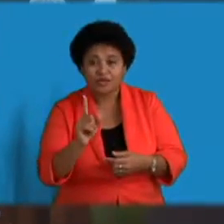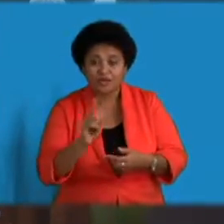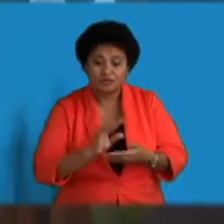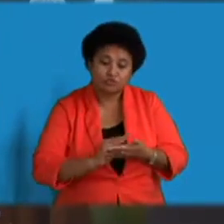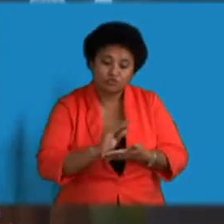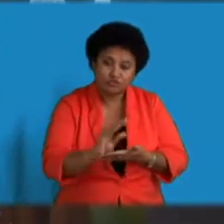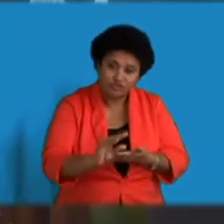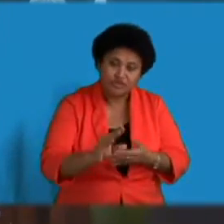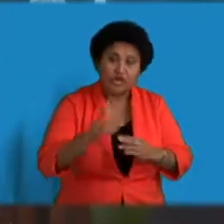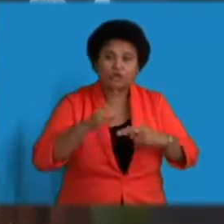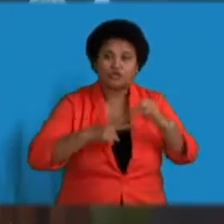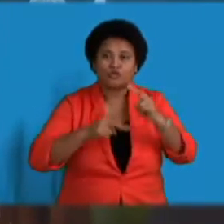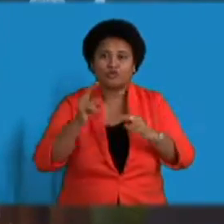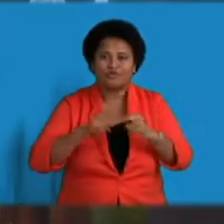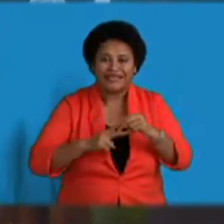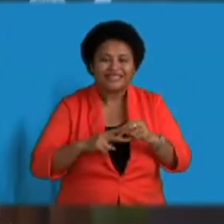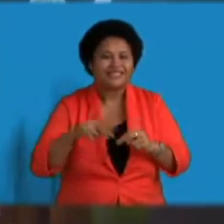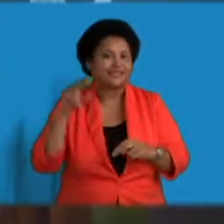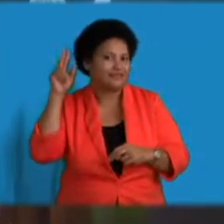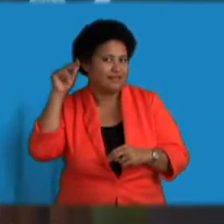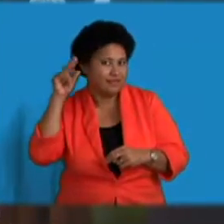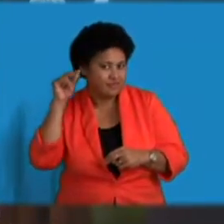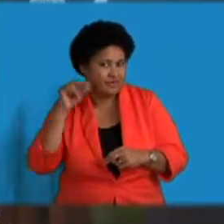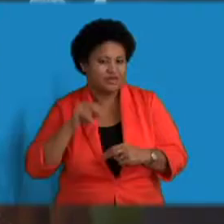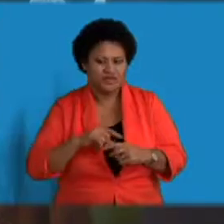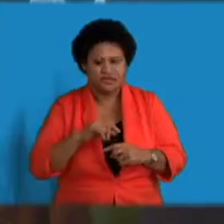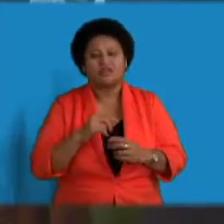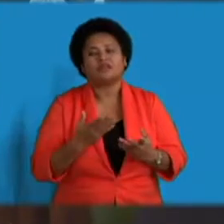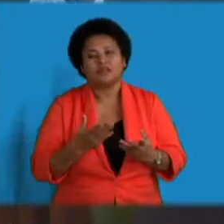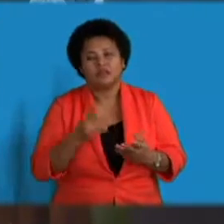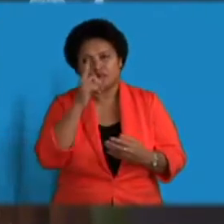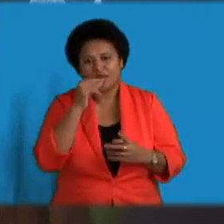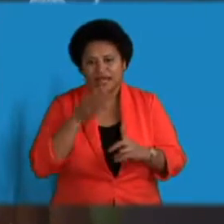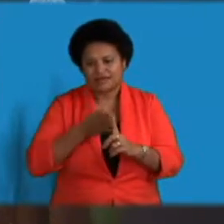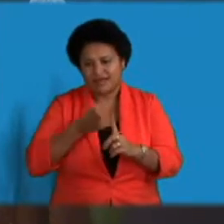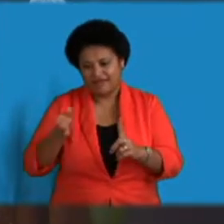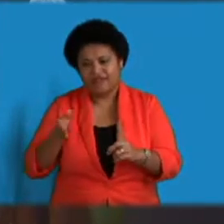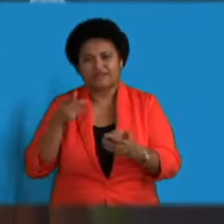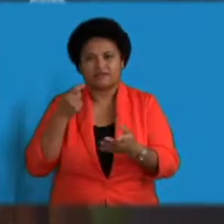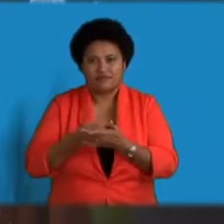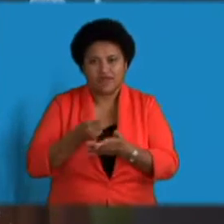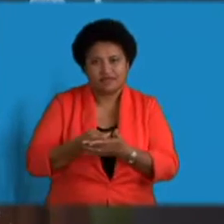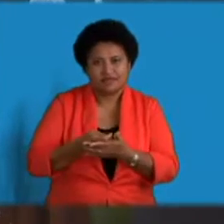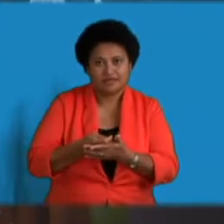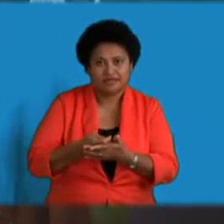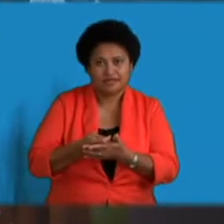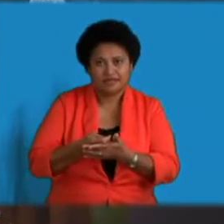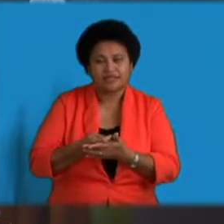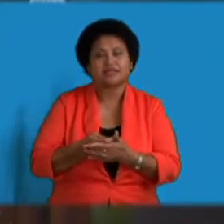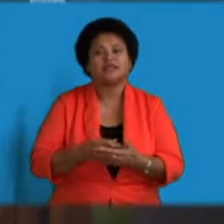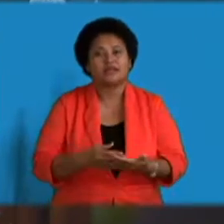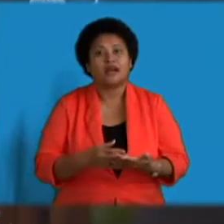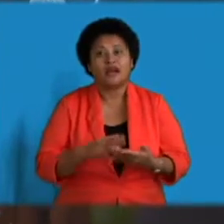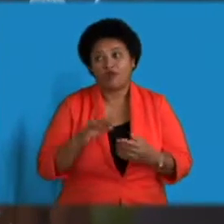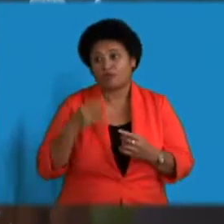additional outside the library grant, Madam Speaker. So since 2015 to date, we have